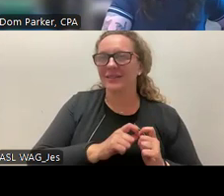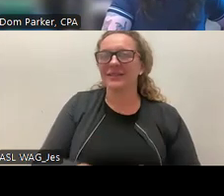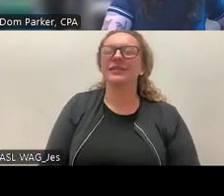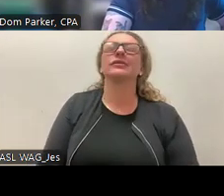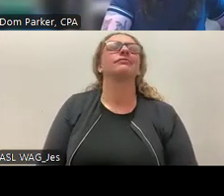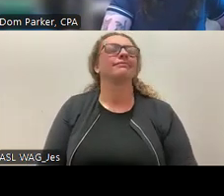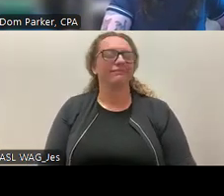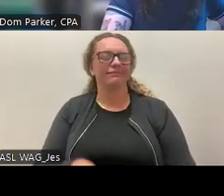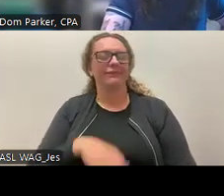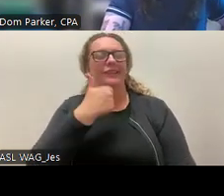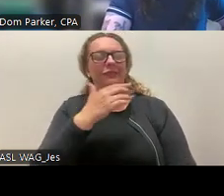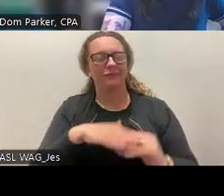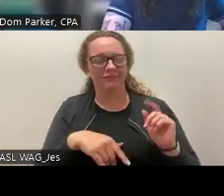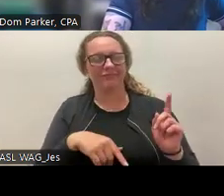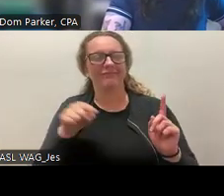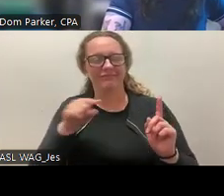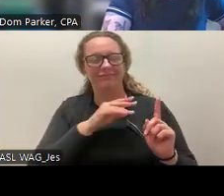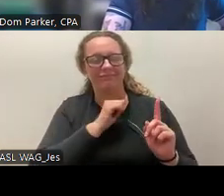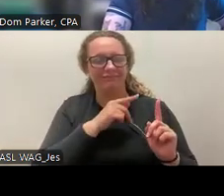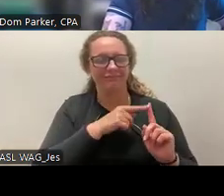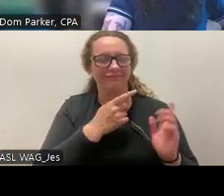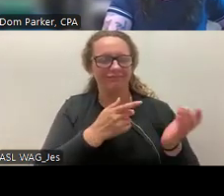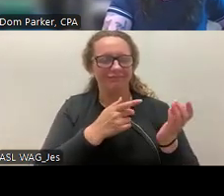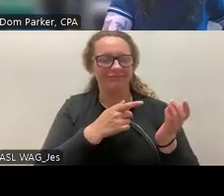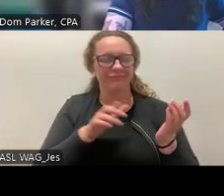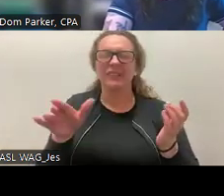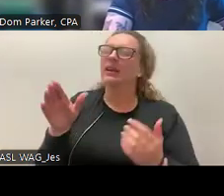the other guidelines. General. So